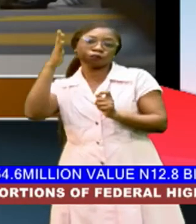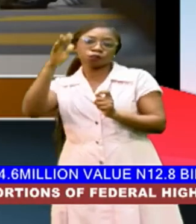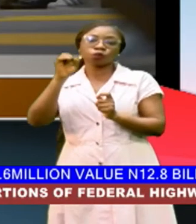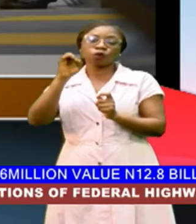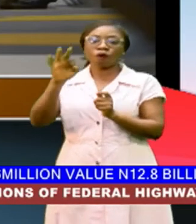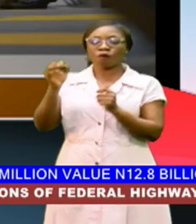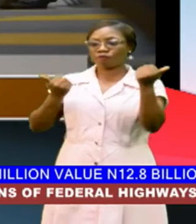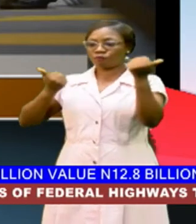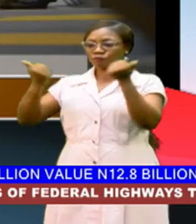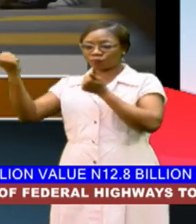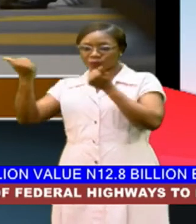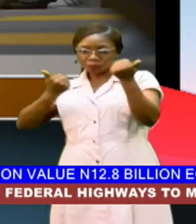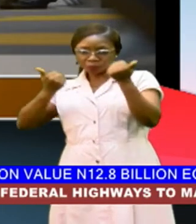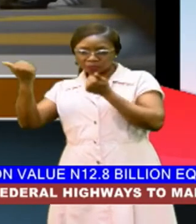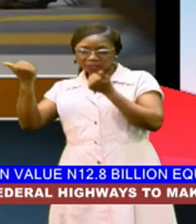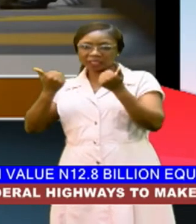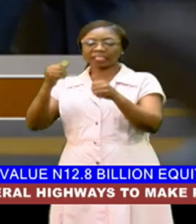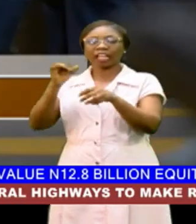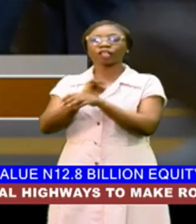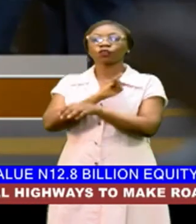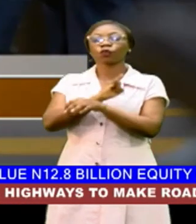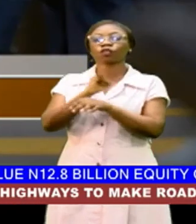automotive industry.